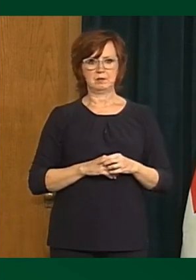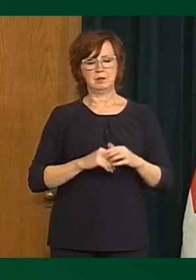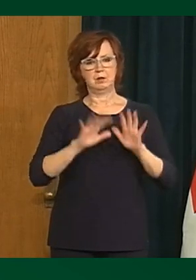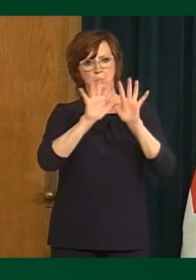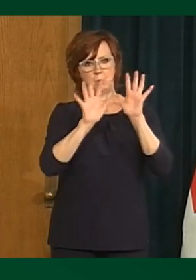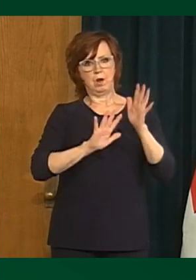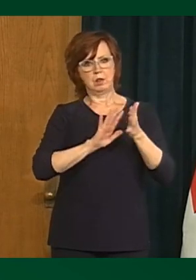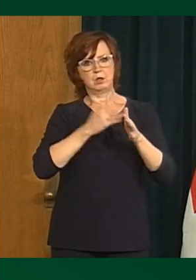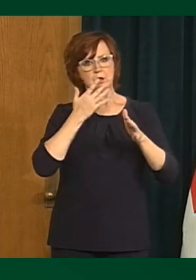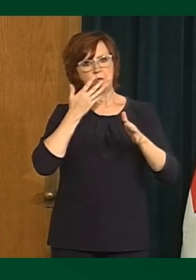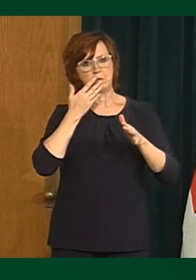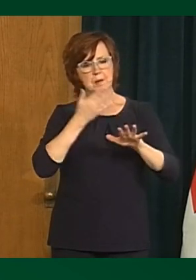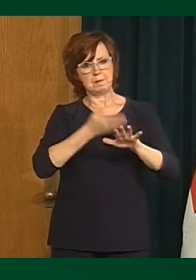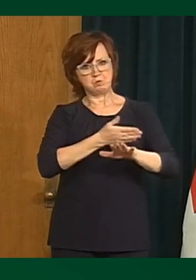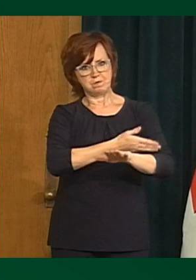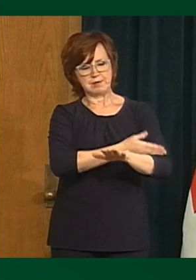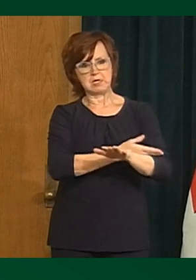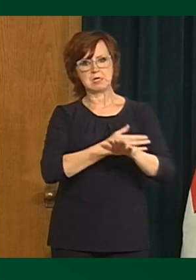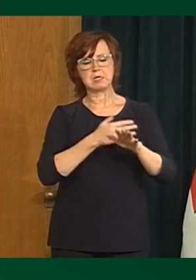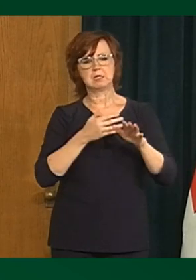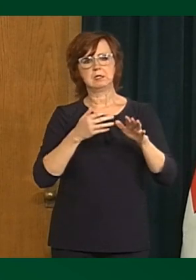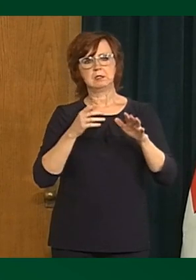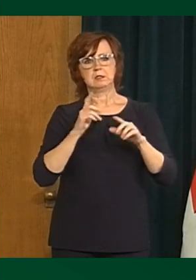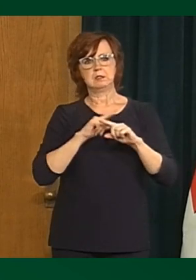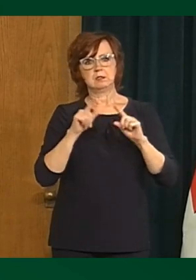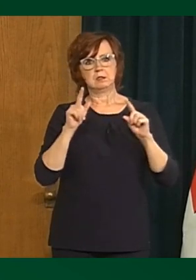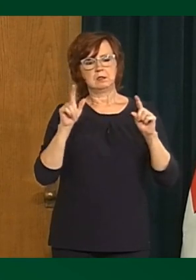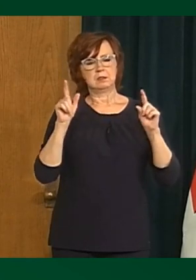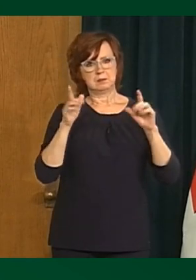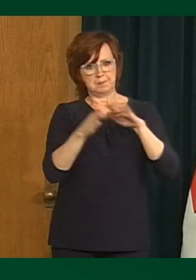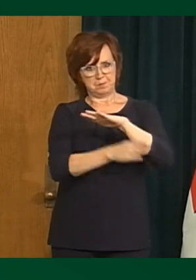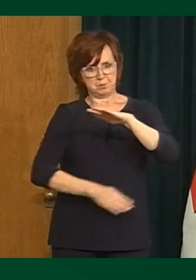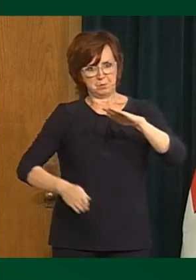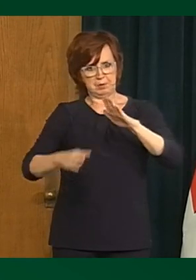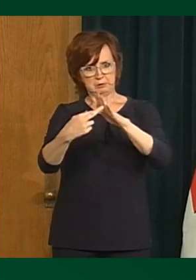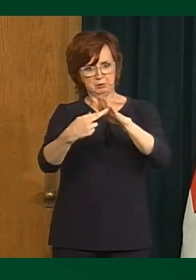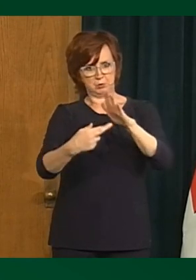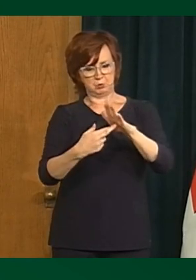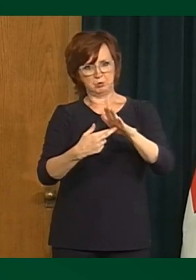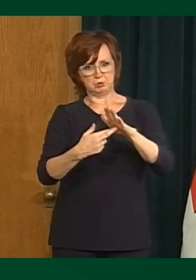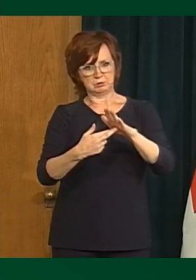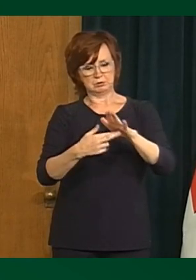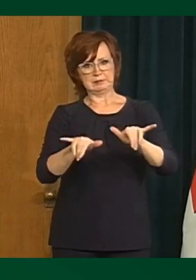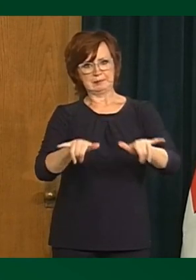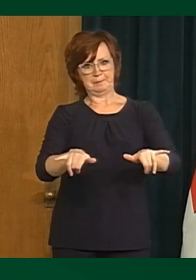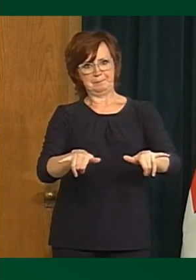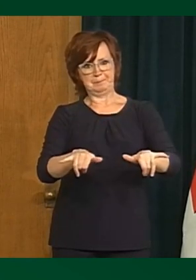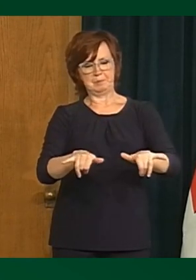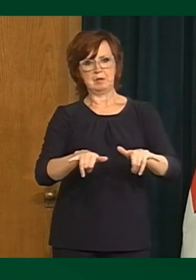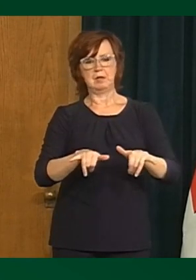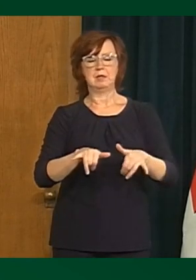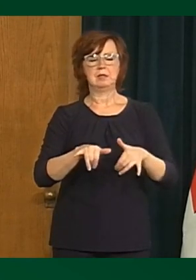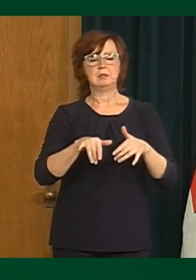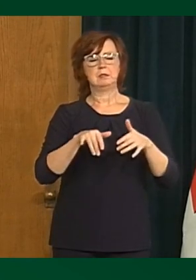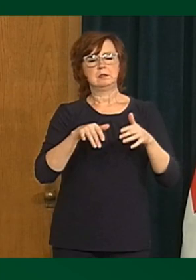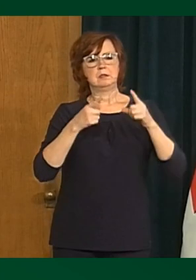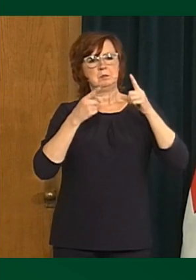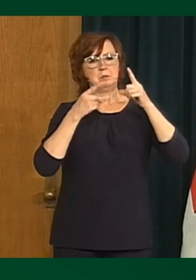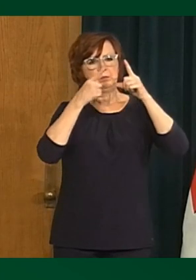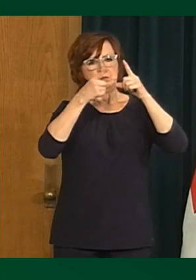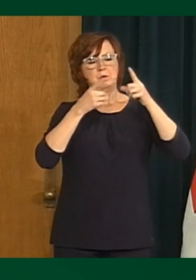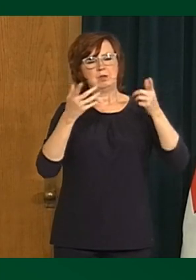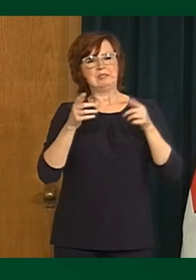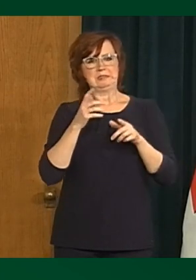settings, the general principles still remain the same. If you can, enjoy the outdoors closer to home. If you can,